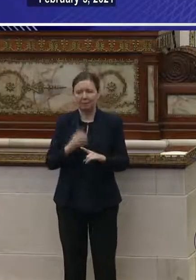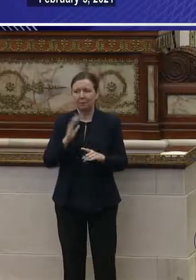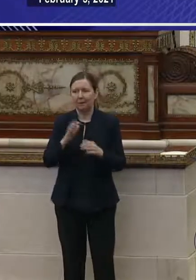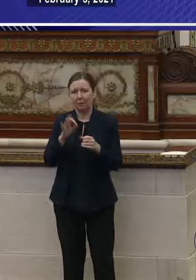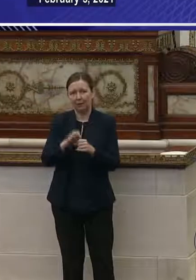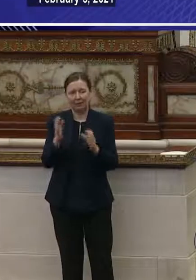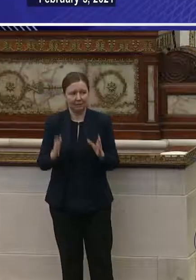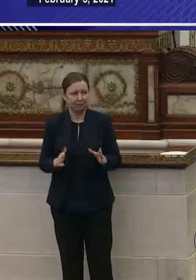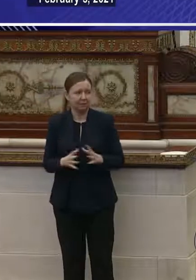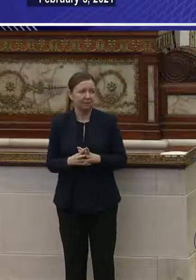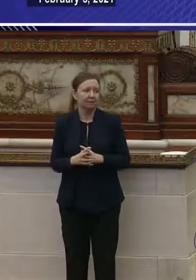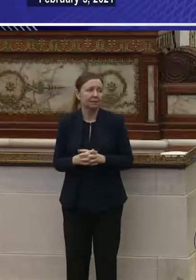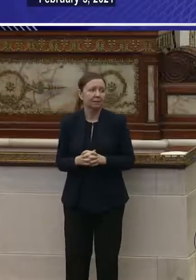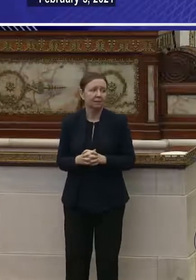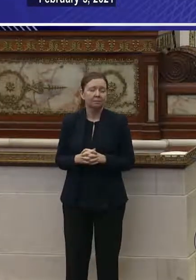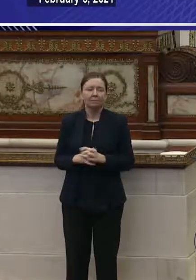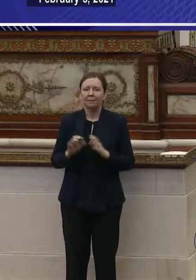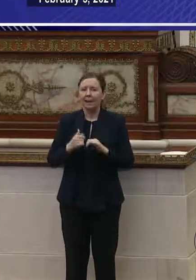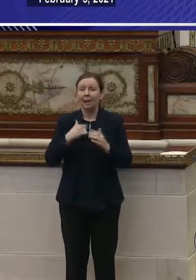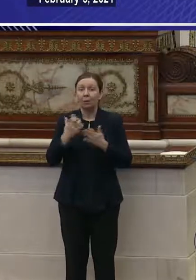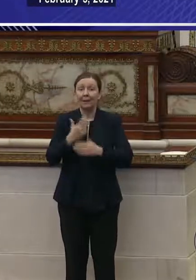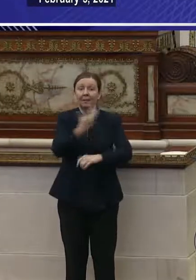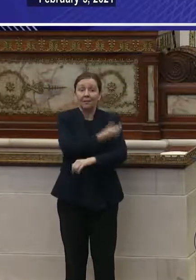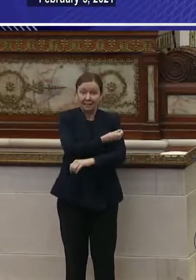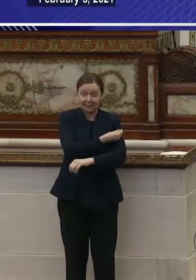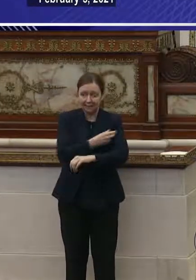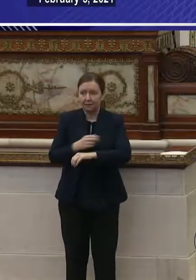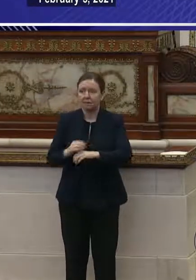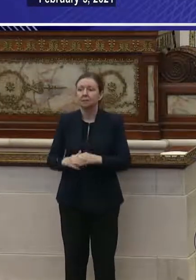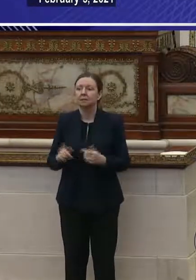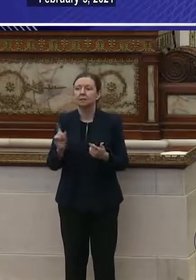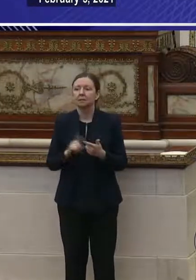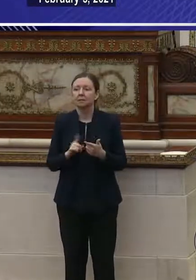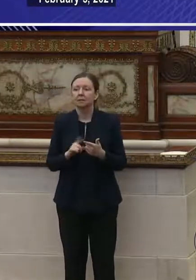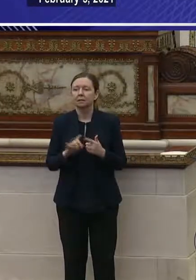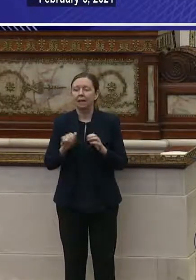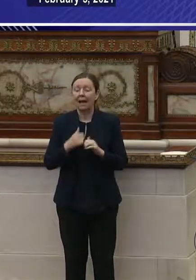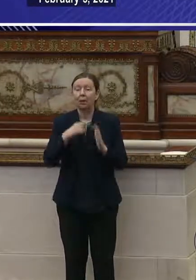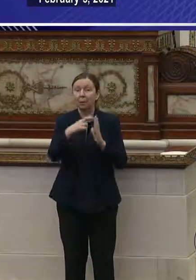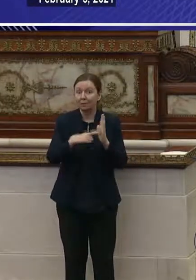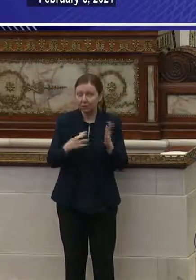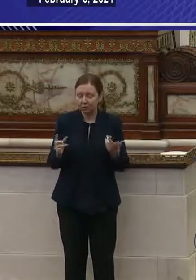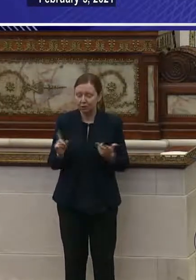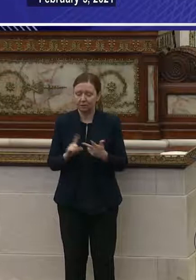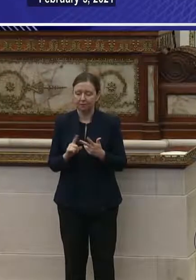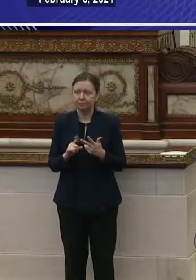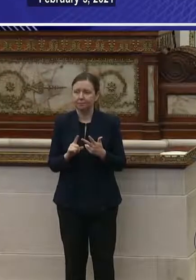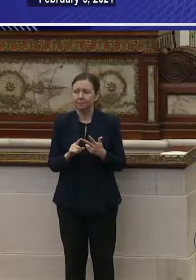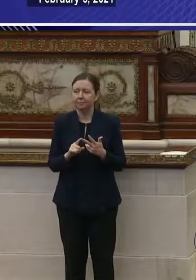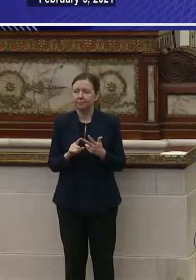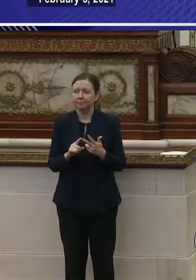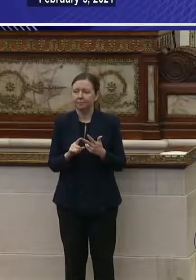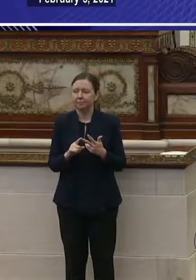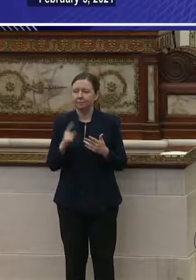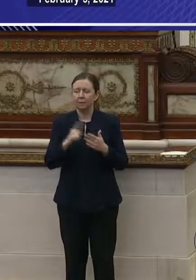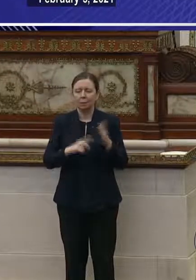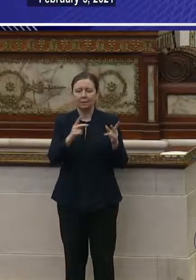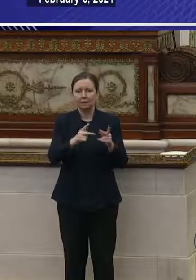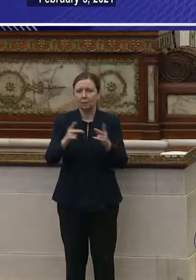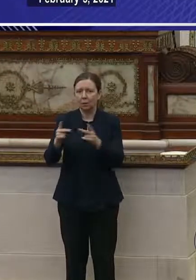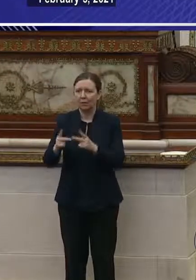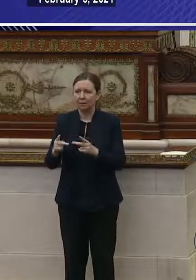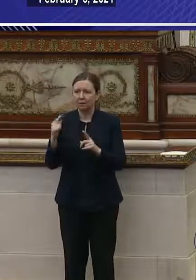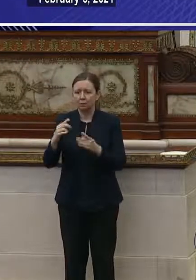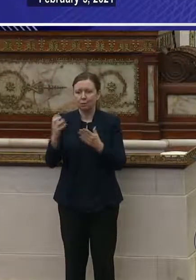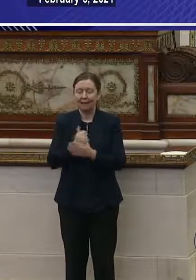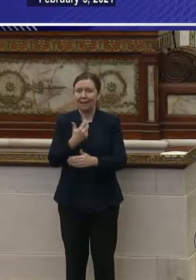constituents. 1, how do I get the vaccine? 2, how do I register? 3, what is the location to